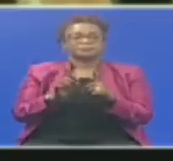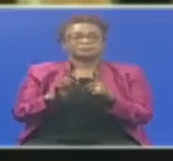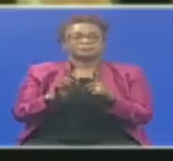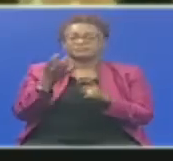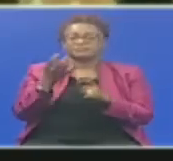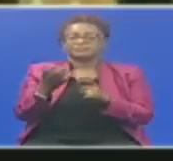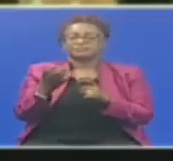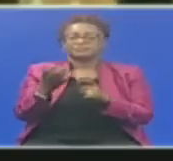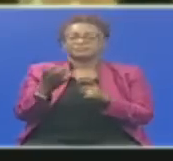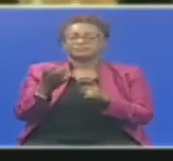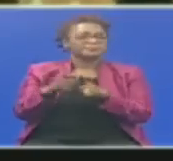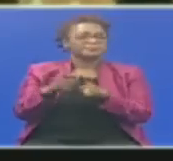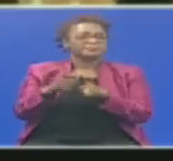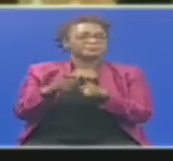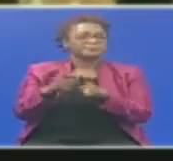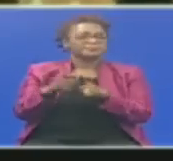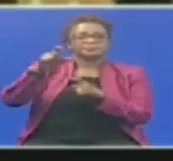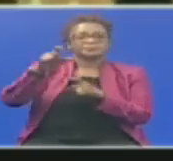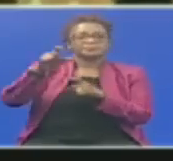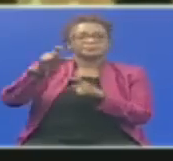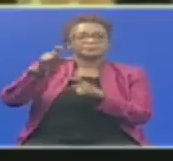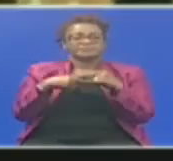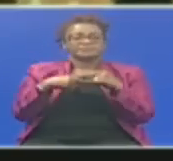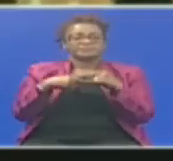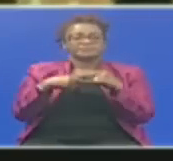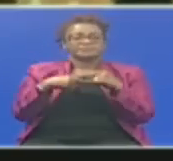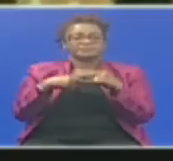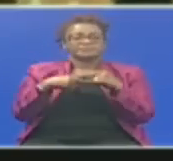from 700 to